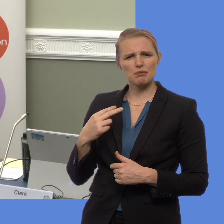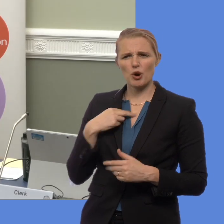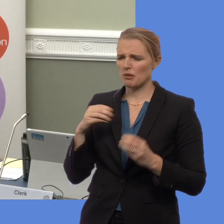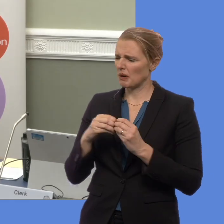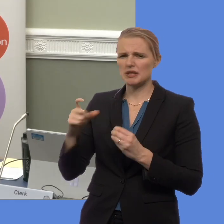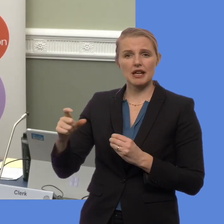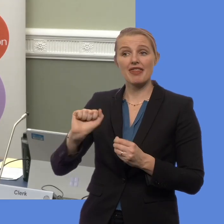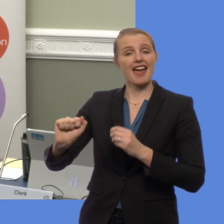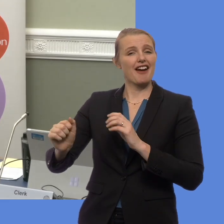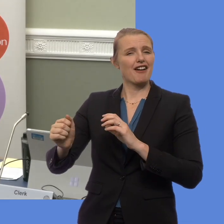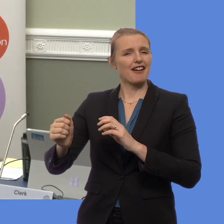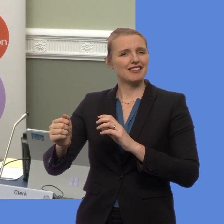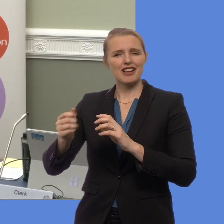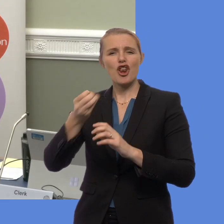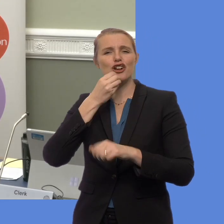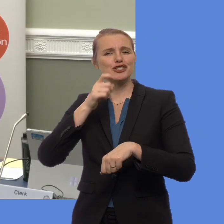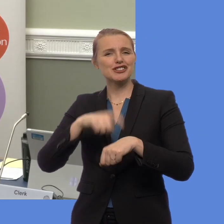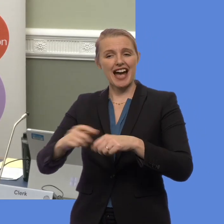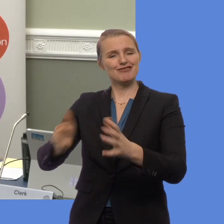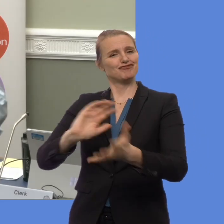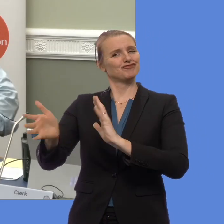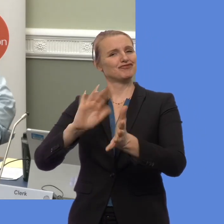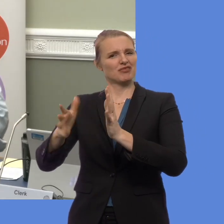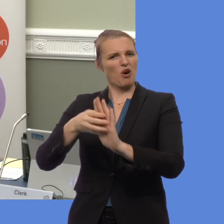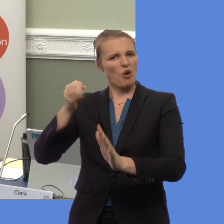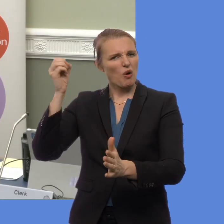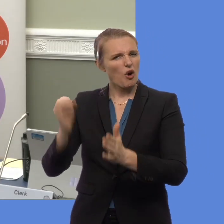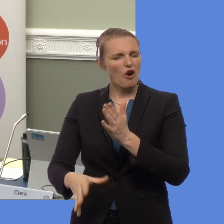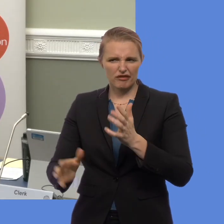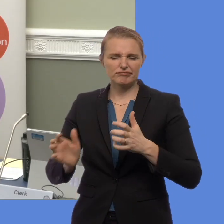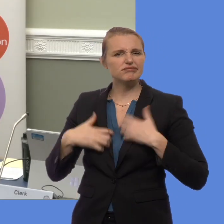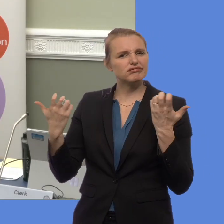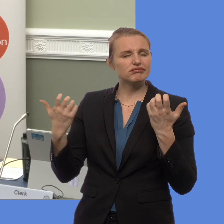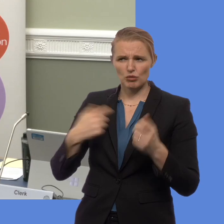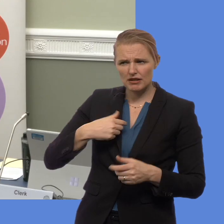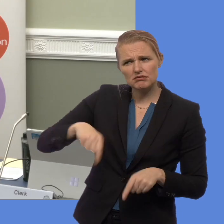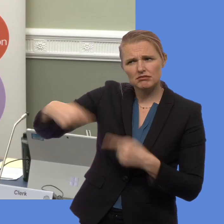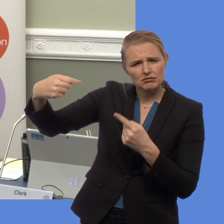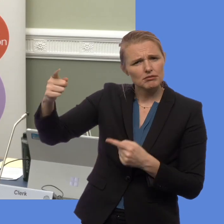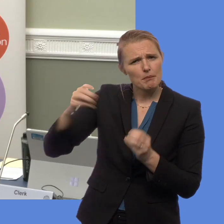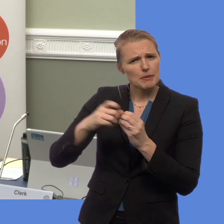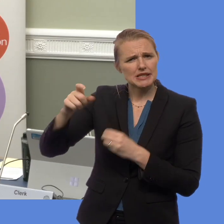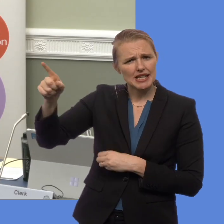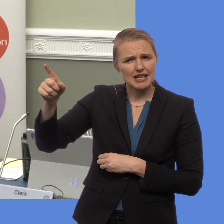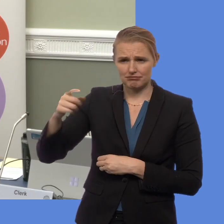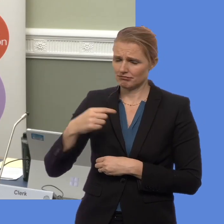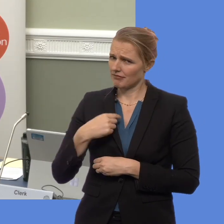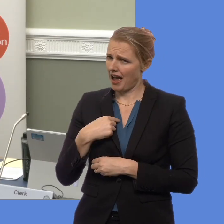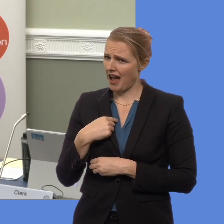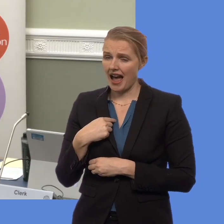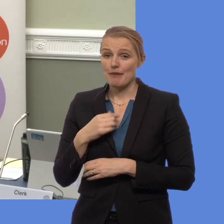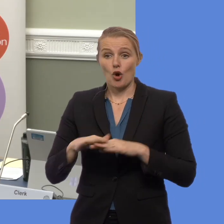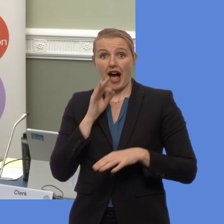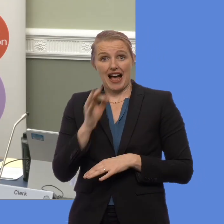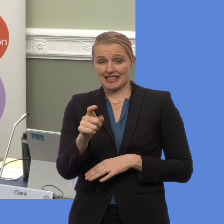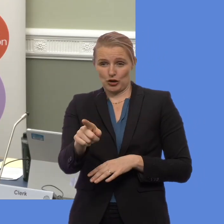have dropped their prime lunchtime slot with interpreter. We've raised that with them. I would certainly hope, I'm not putting this to you as a